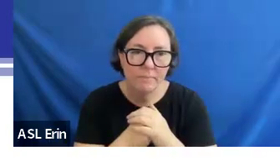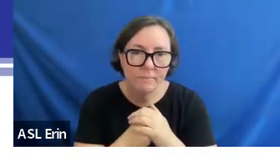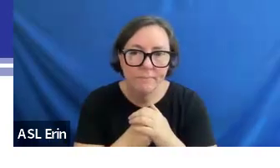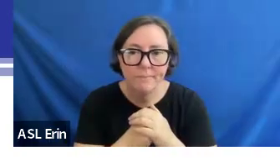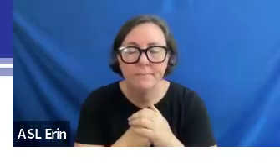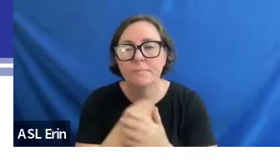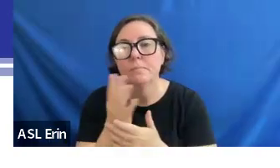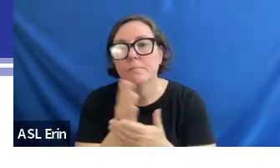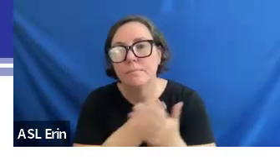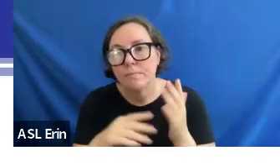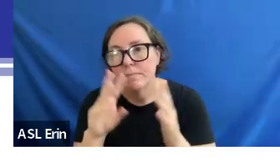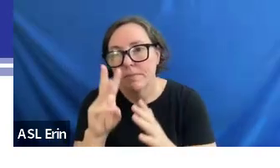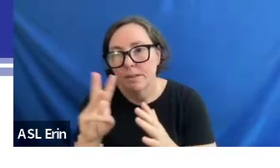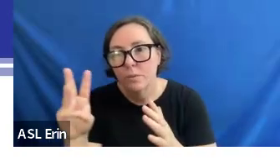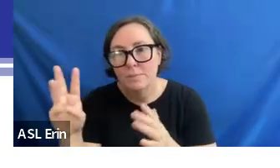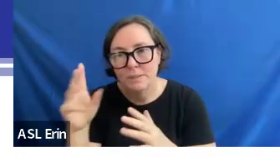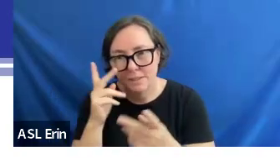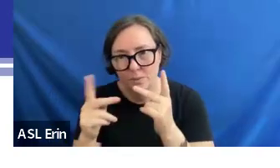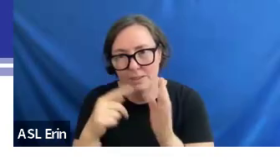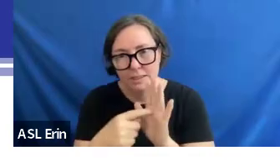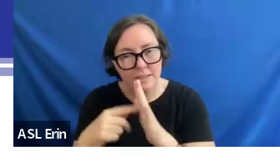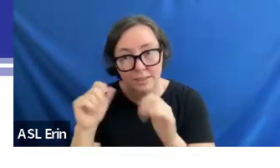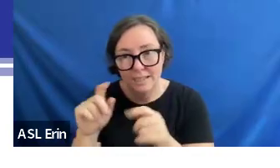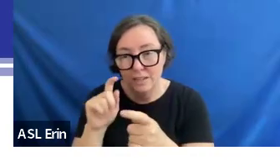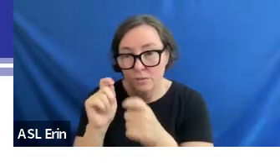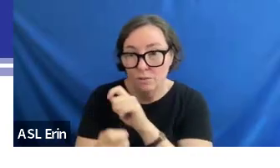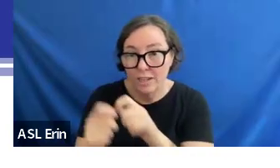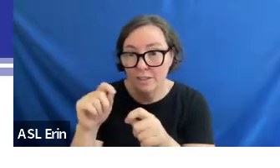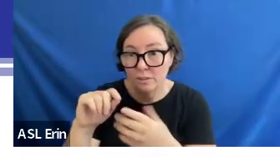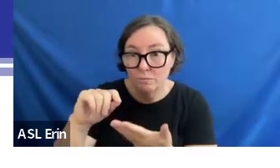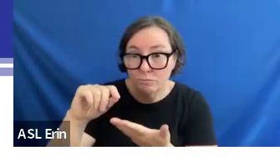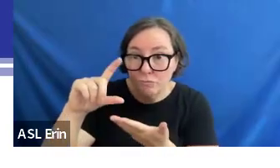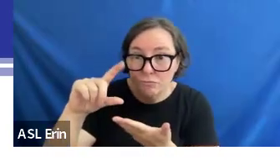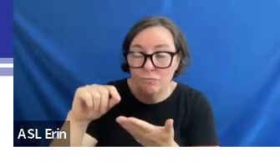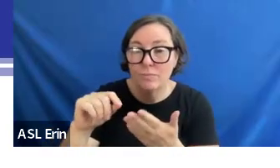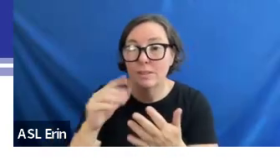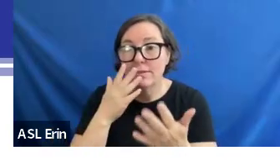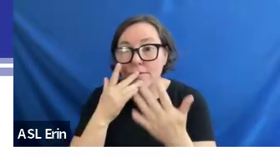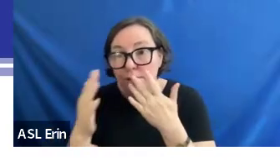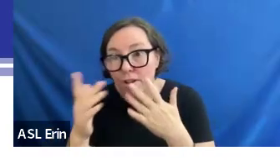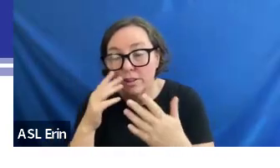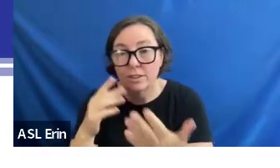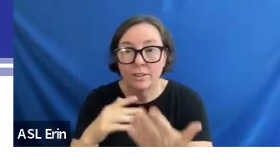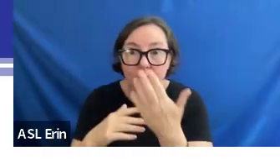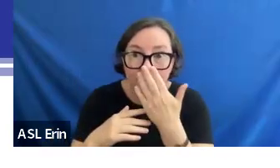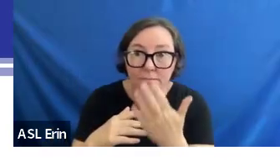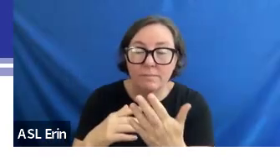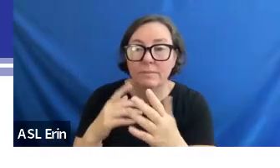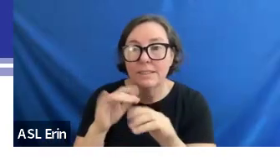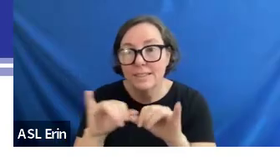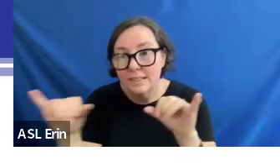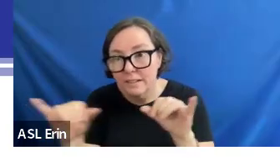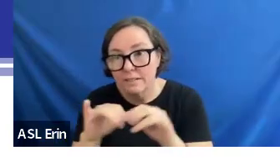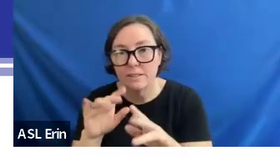websites. Are you able on that website to adjust the text, the font, the size, the color of